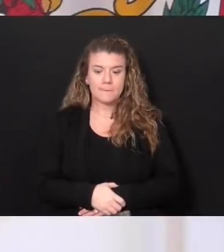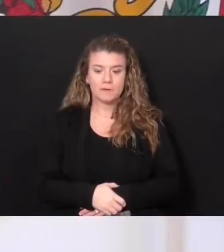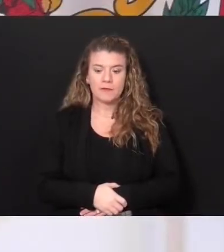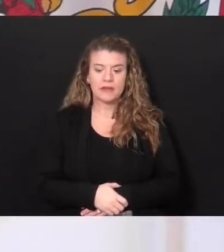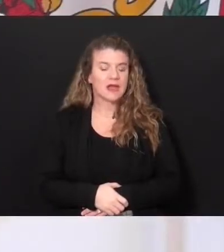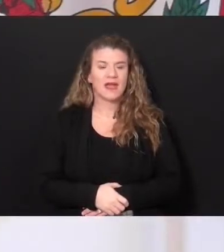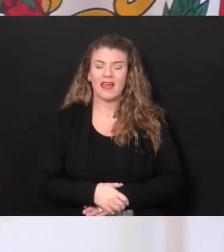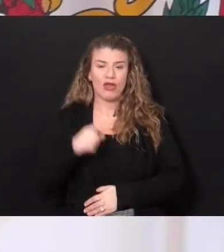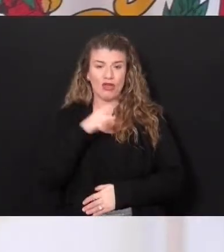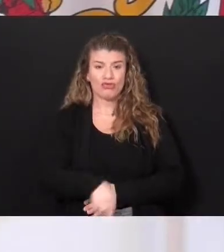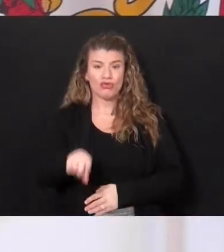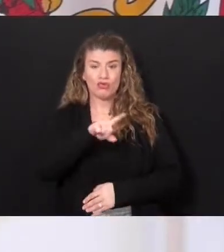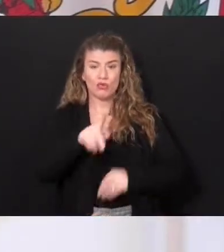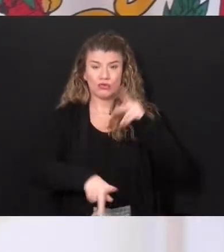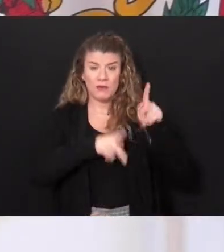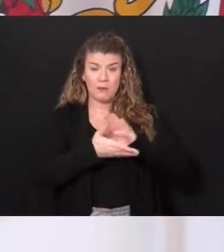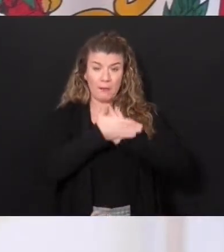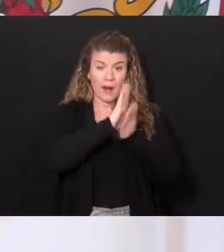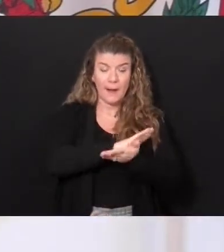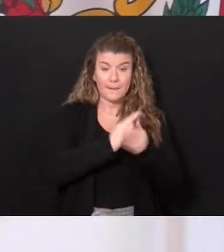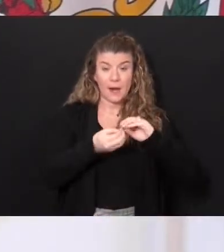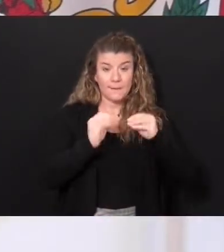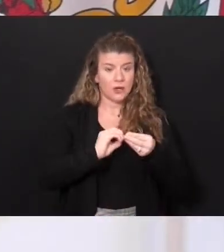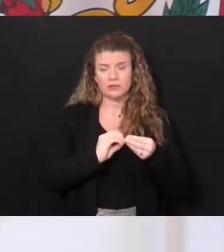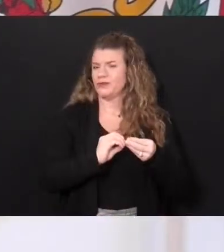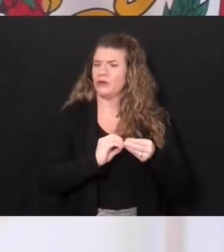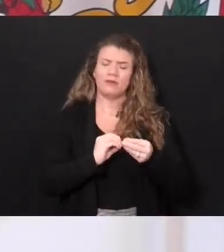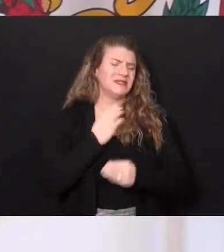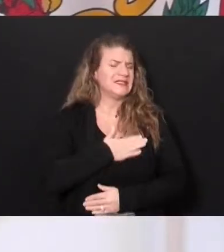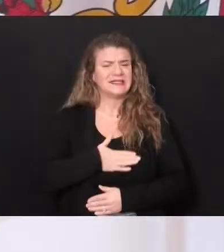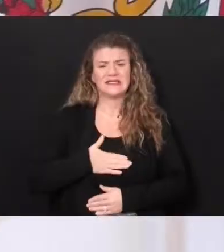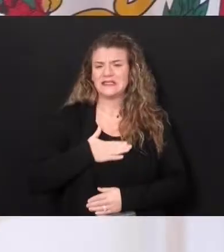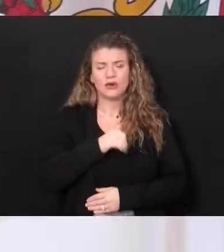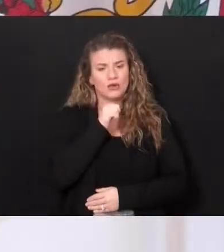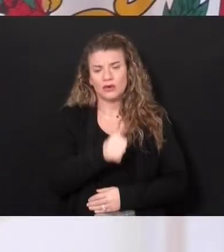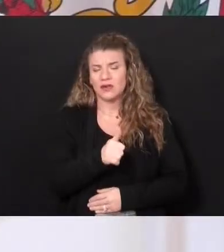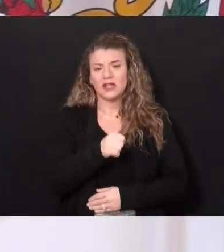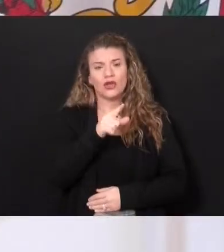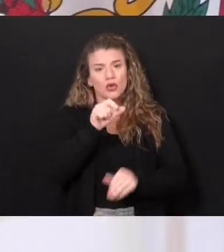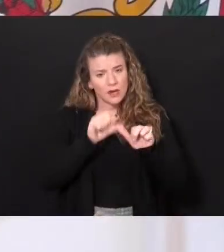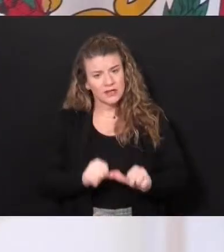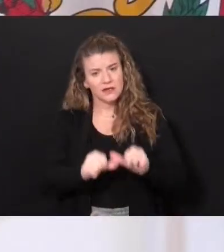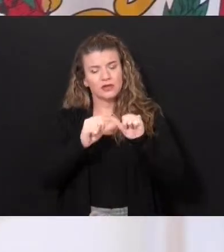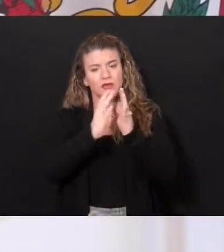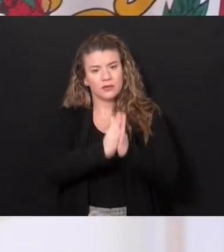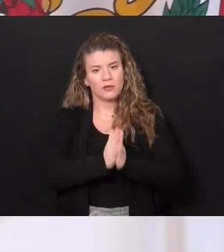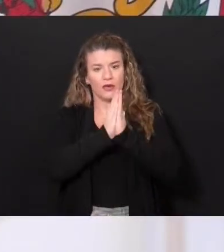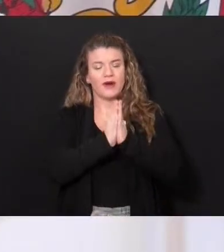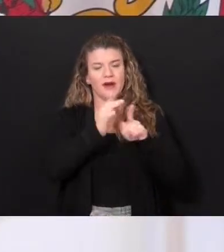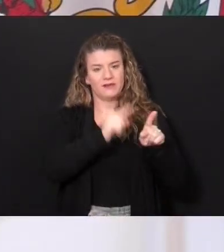Don't let them become just a statistic. Please, please, please keep them in your prayers.